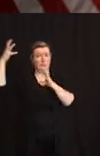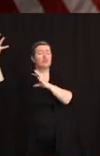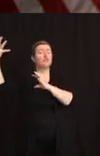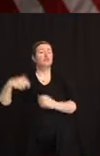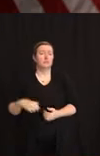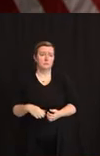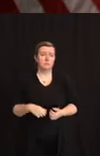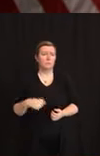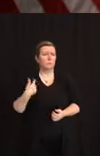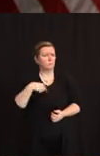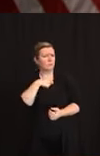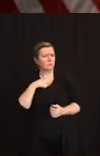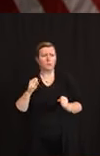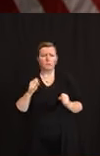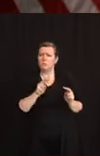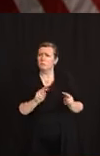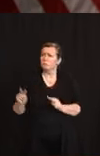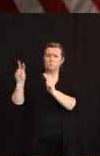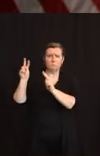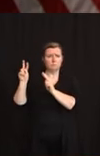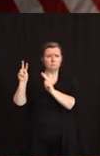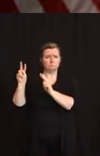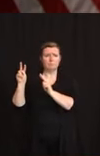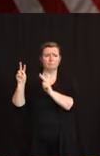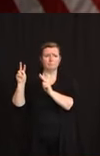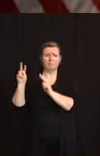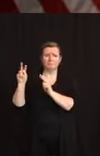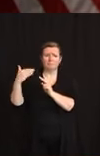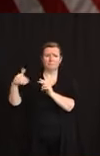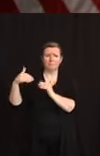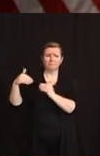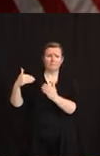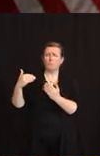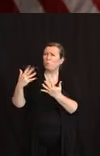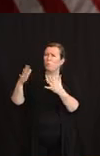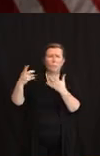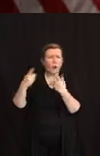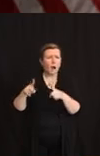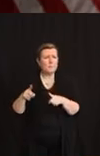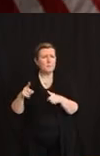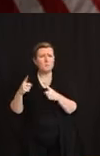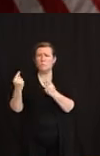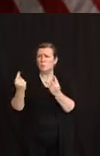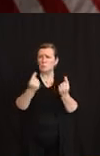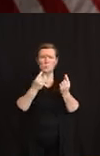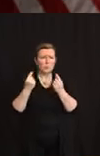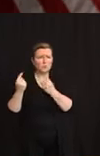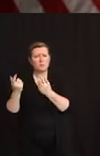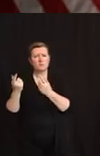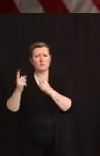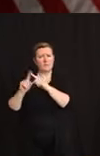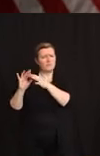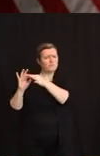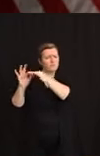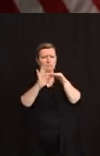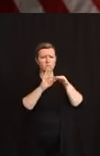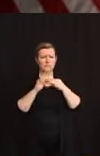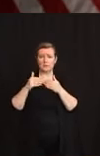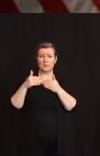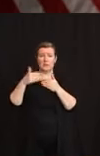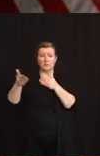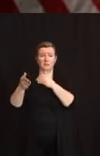looked to find the answers of what happened and what can we do differently as it relates to the aftermath of 9/11 and the commission that